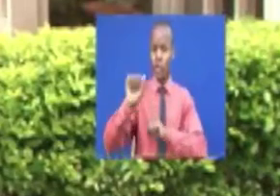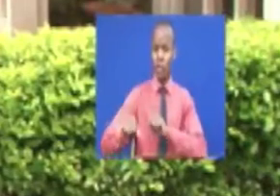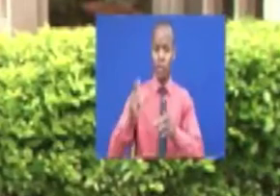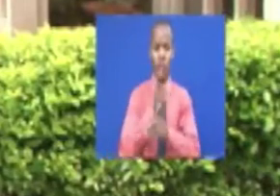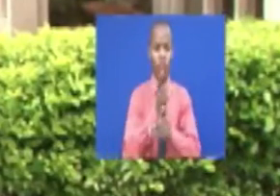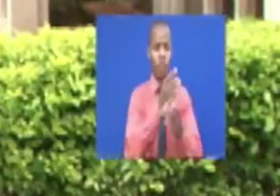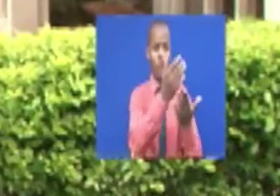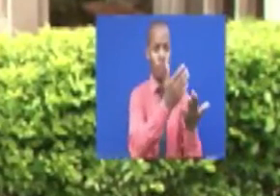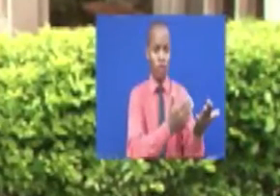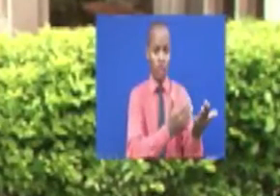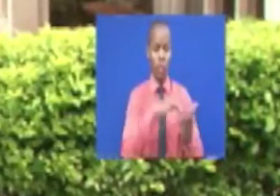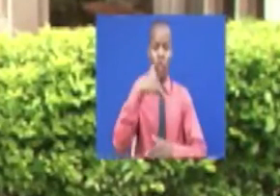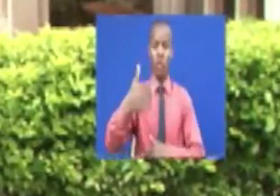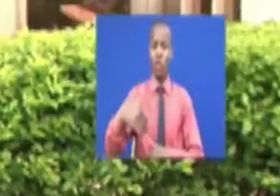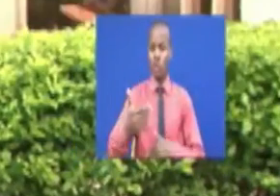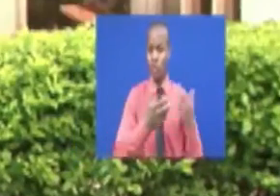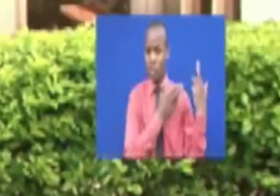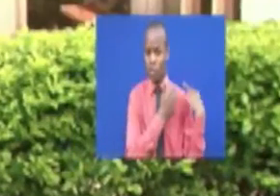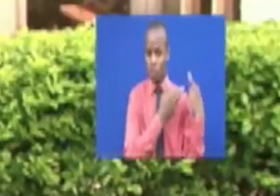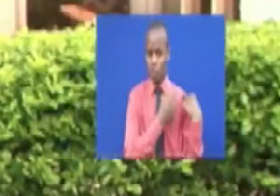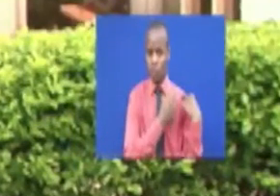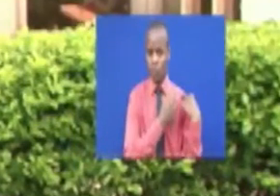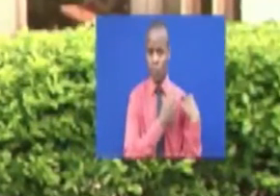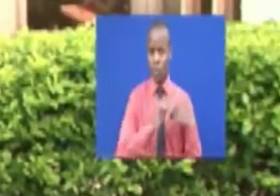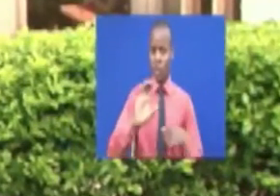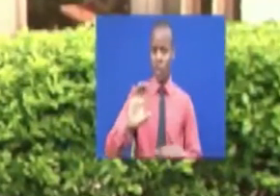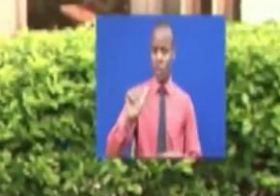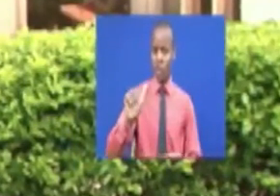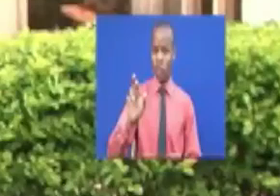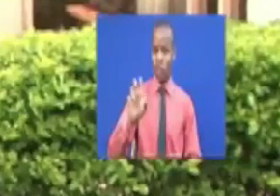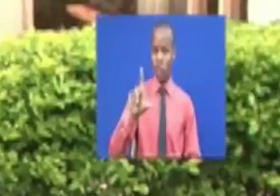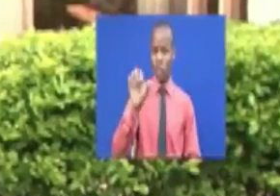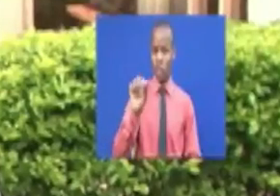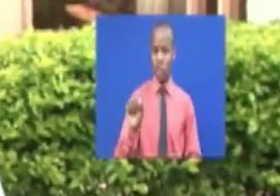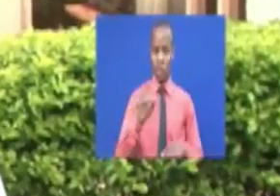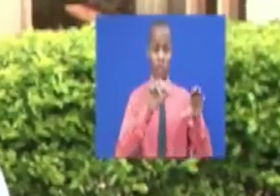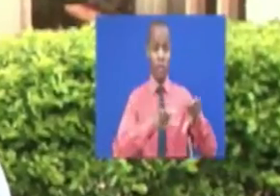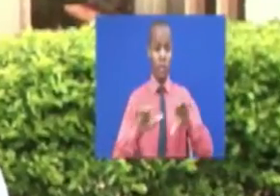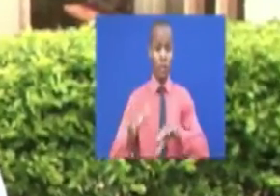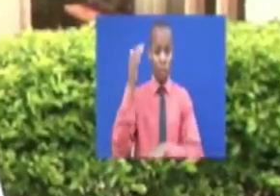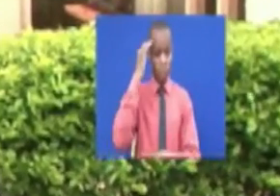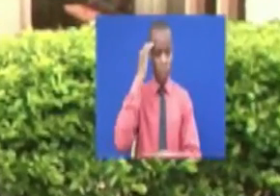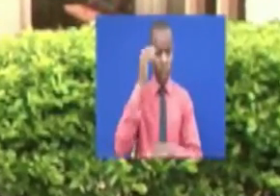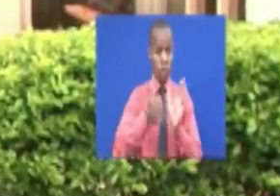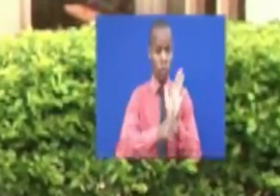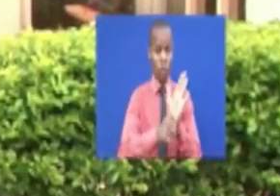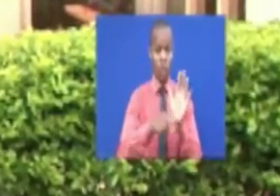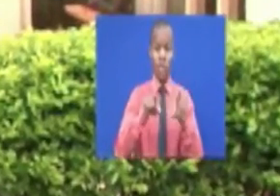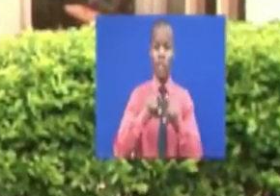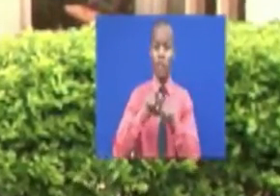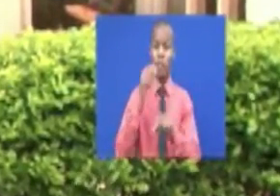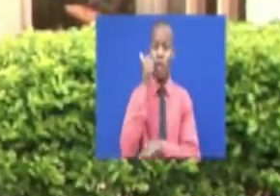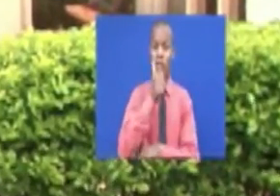program where we take charge. John's mother suffered mental illness, and his aunt Tabitha came in as